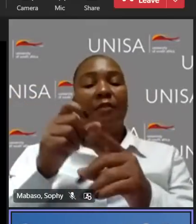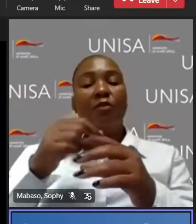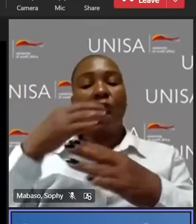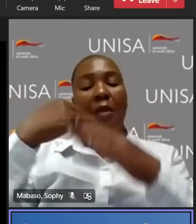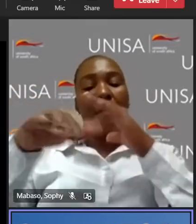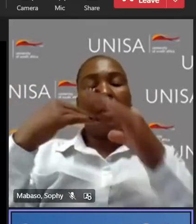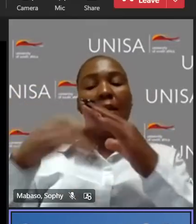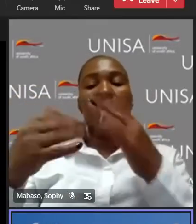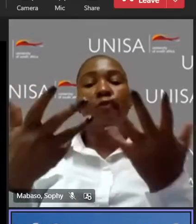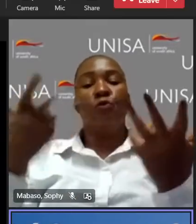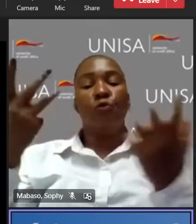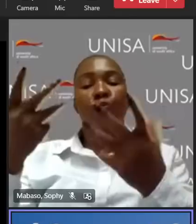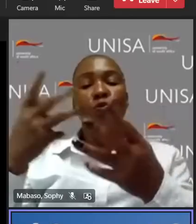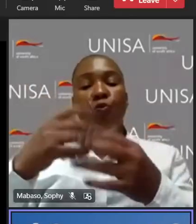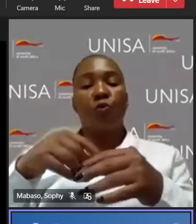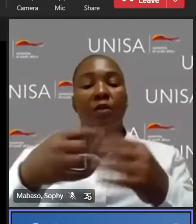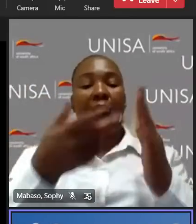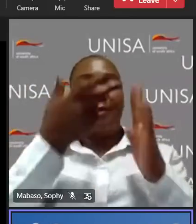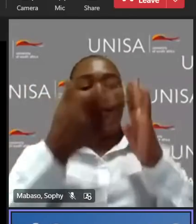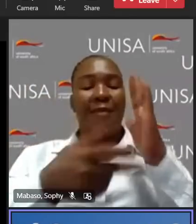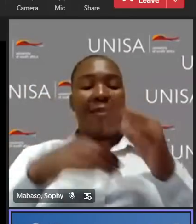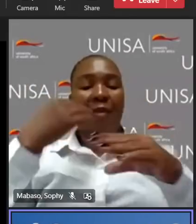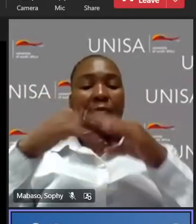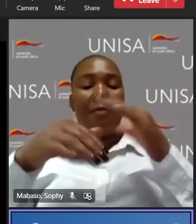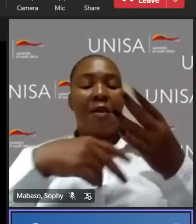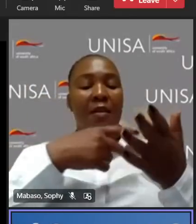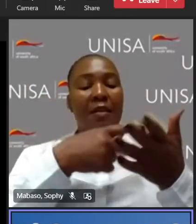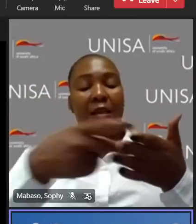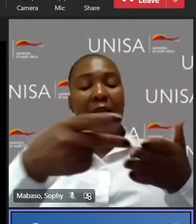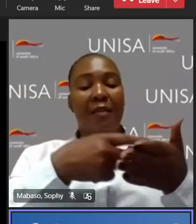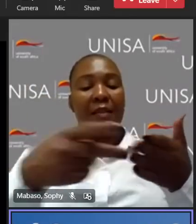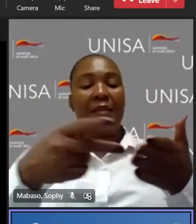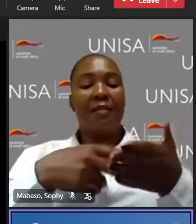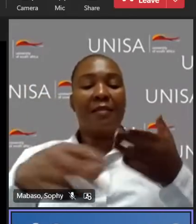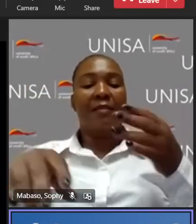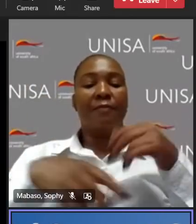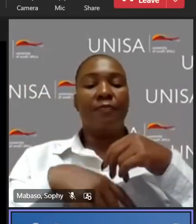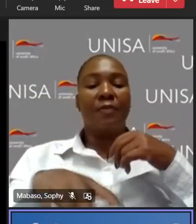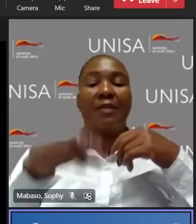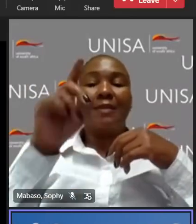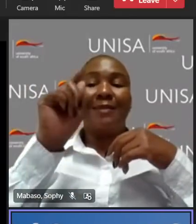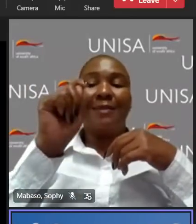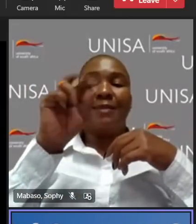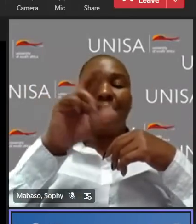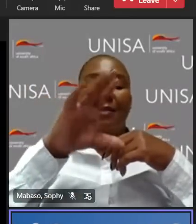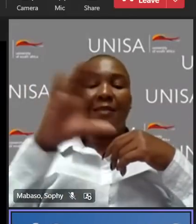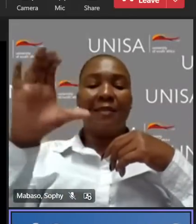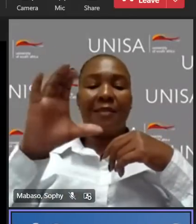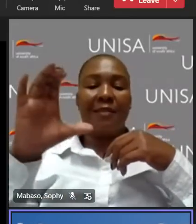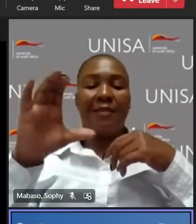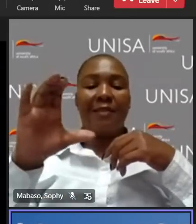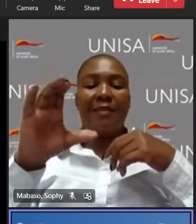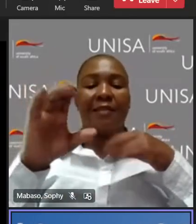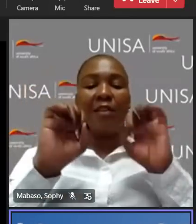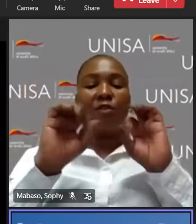email address, caps TRC and small letters